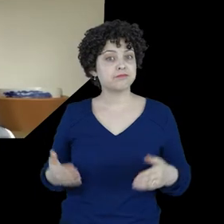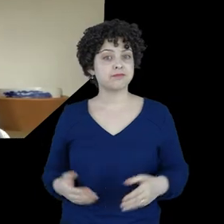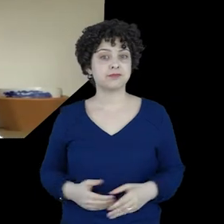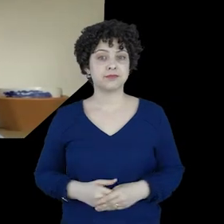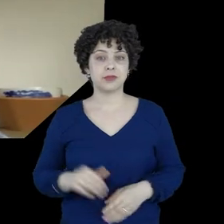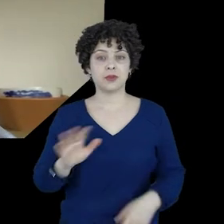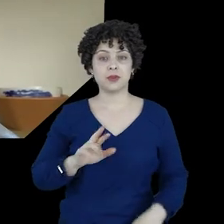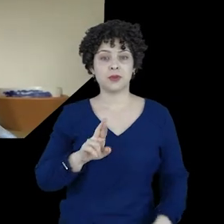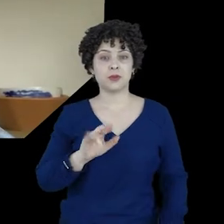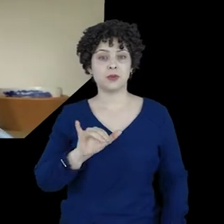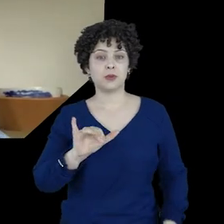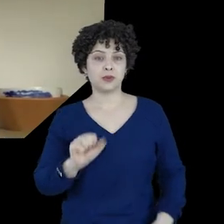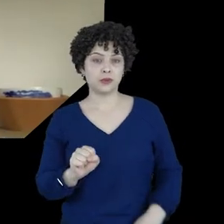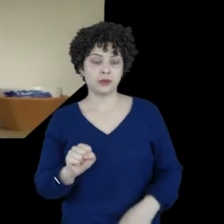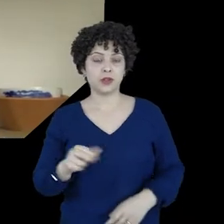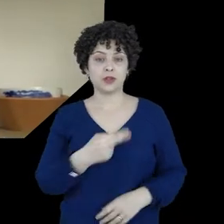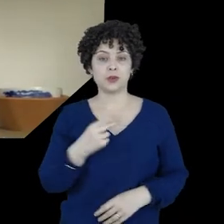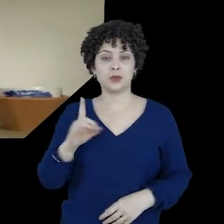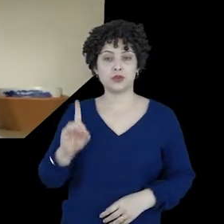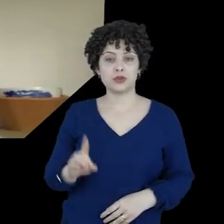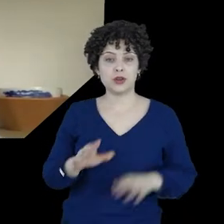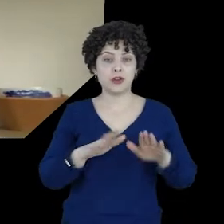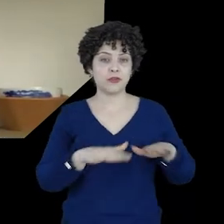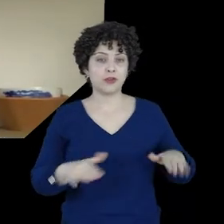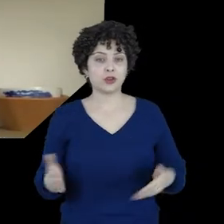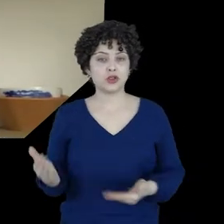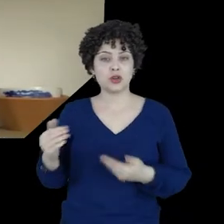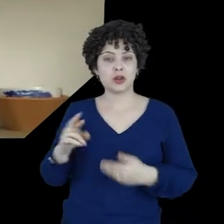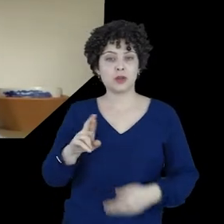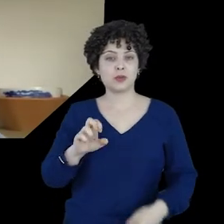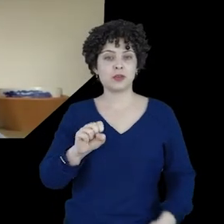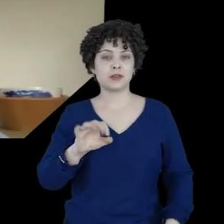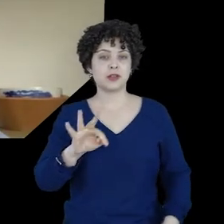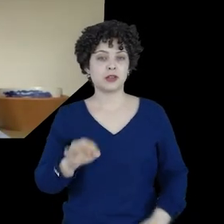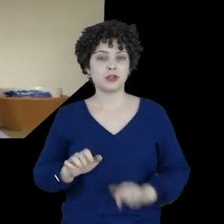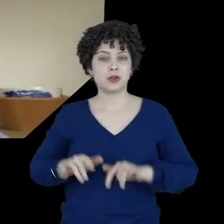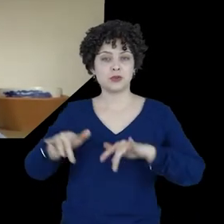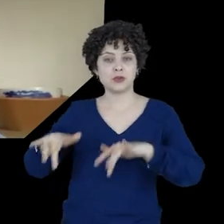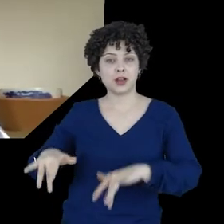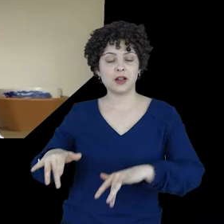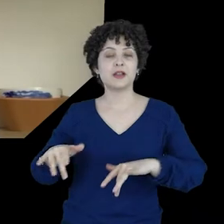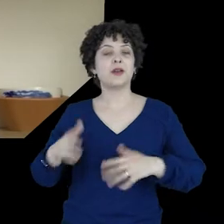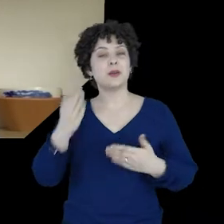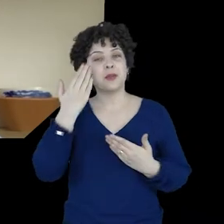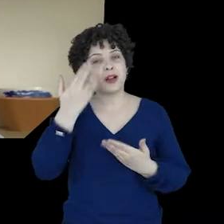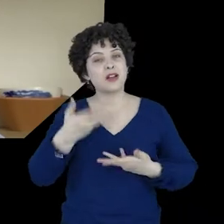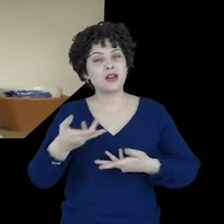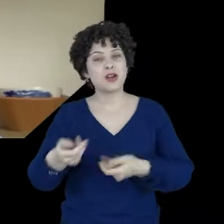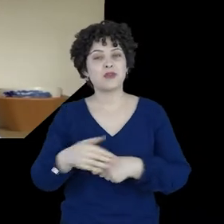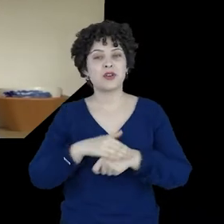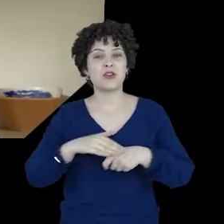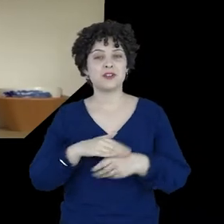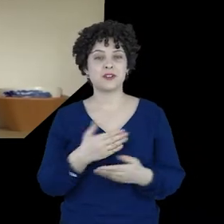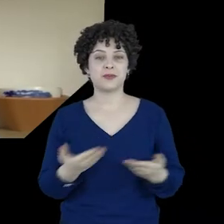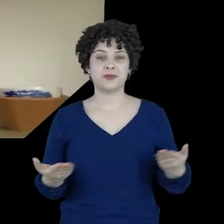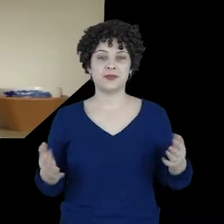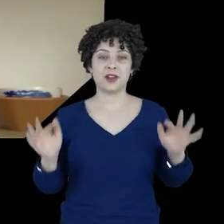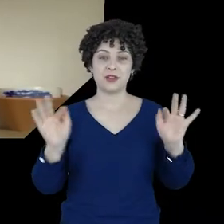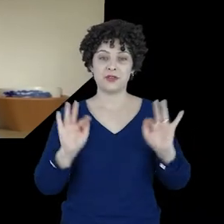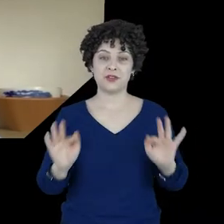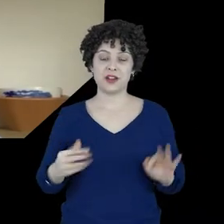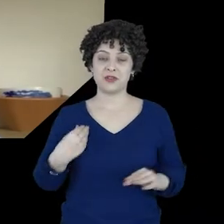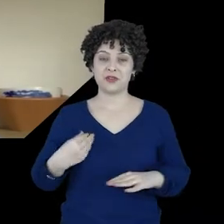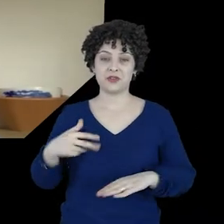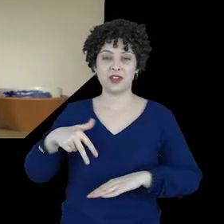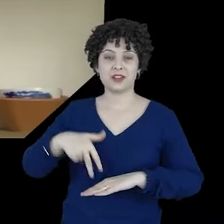Hi, my name is Rhys. I'm the Director of Children's Policy at Reset Australia, and I'd like to thank you for the invitation to speak to you today. I'm really